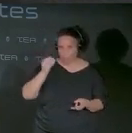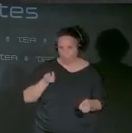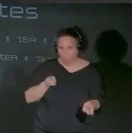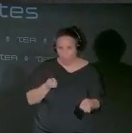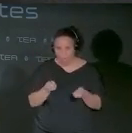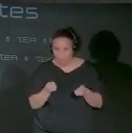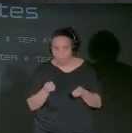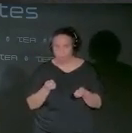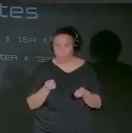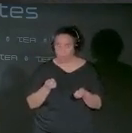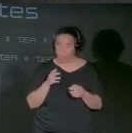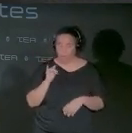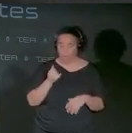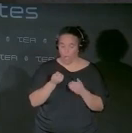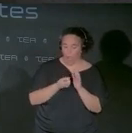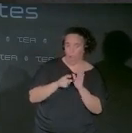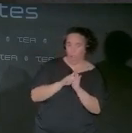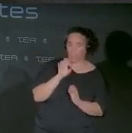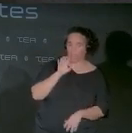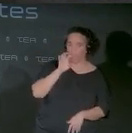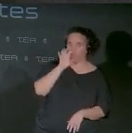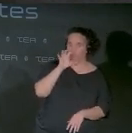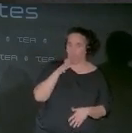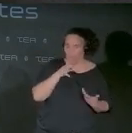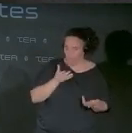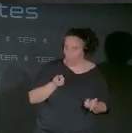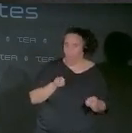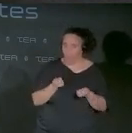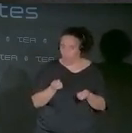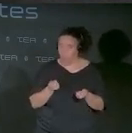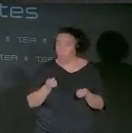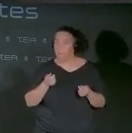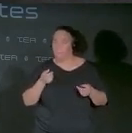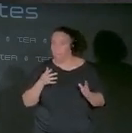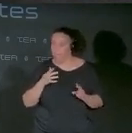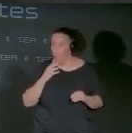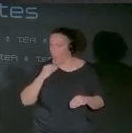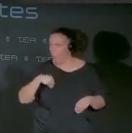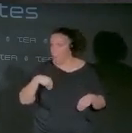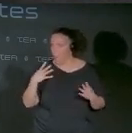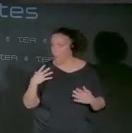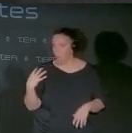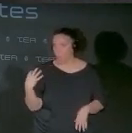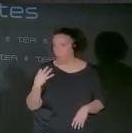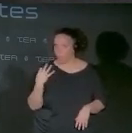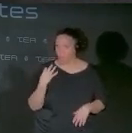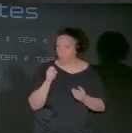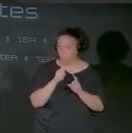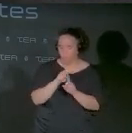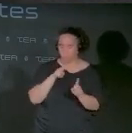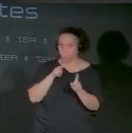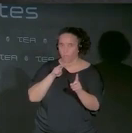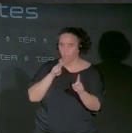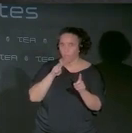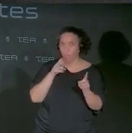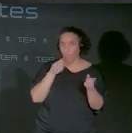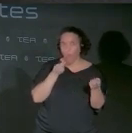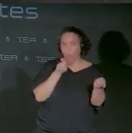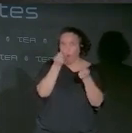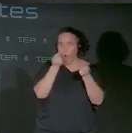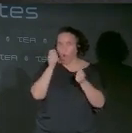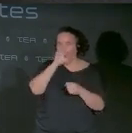are dealing with this, but it would be great if we could have a coordinated approach when it comes to areas